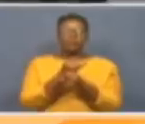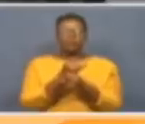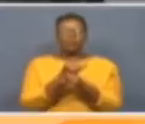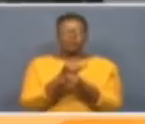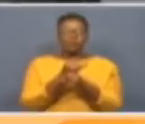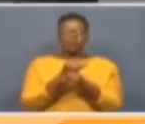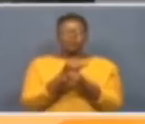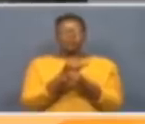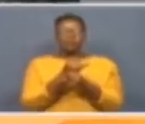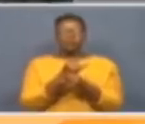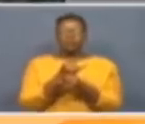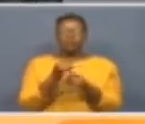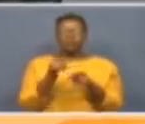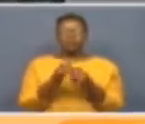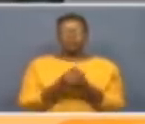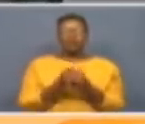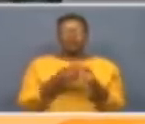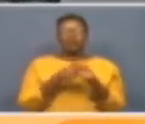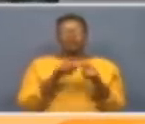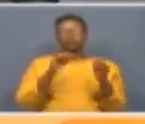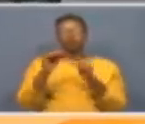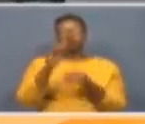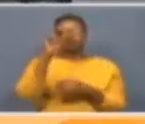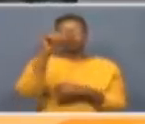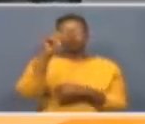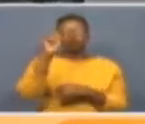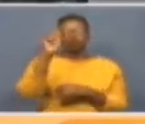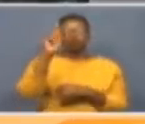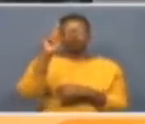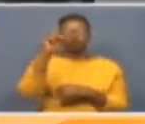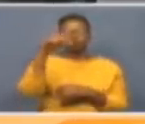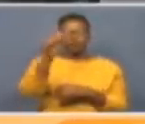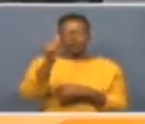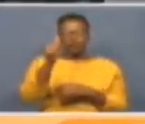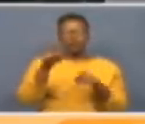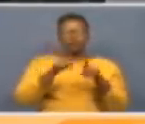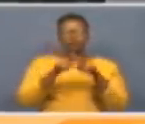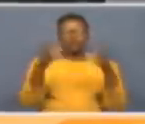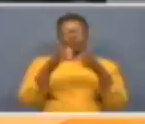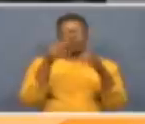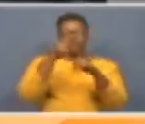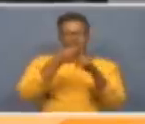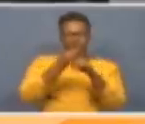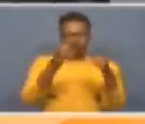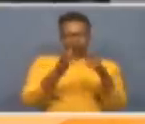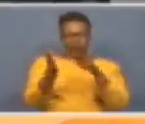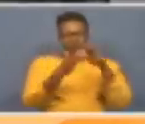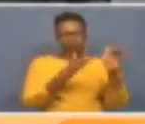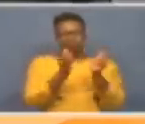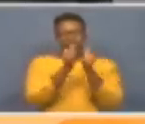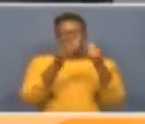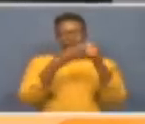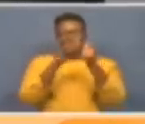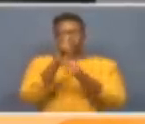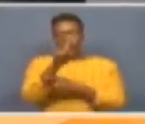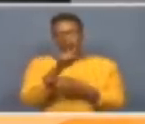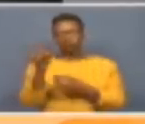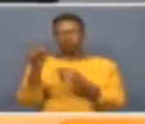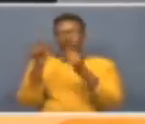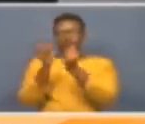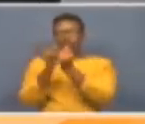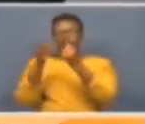Mudhoga and Gaturu and Company advocates, later moved to Mutunga and Company advocates. In 1991 to 1997, she